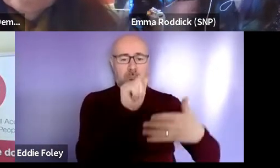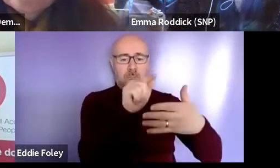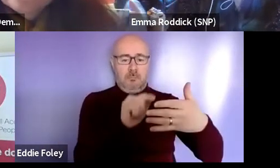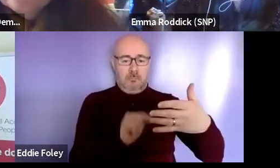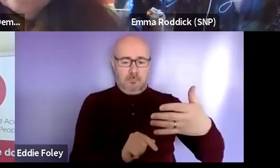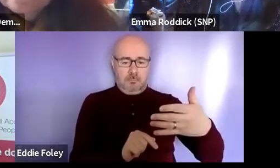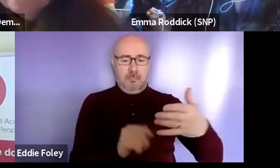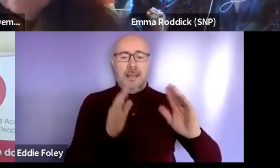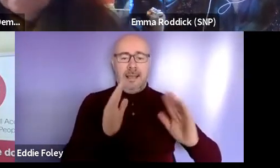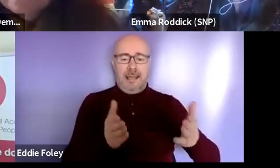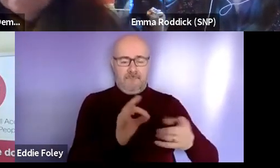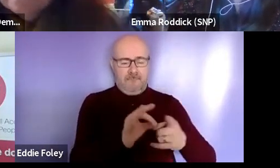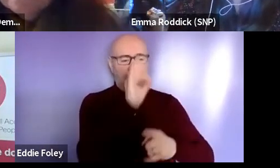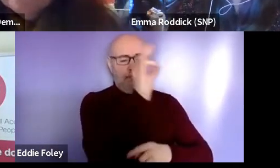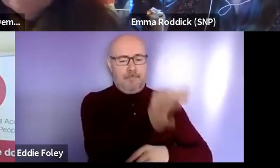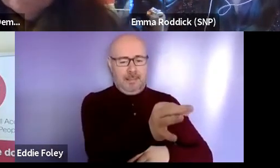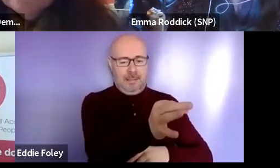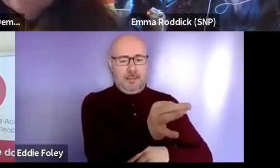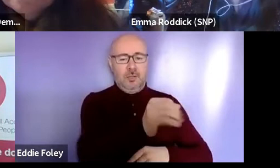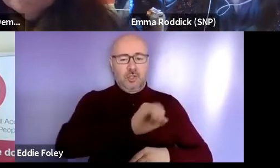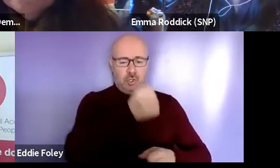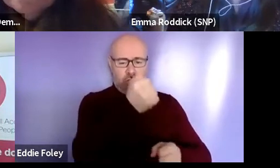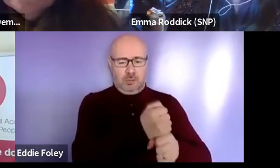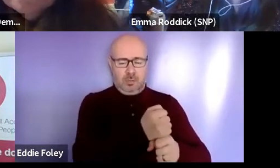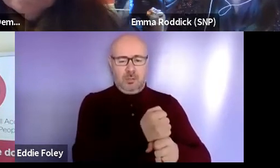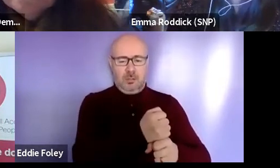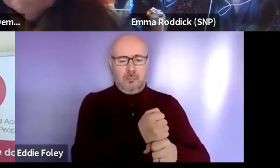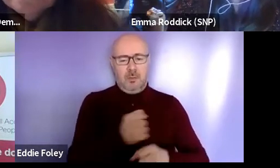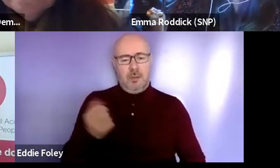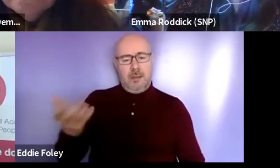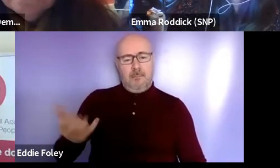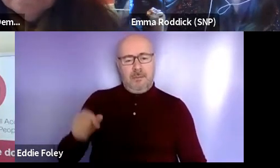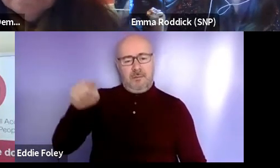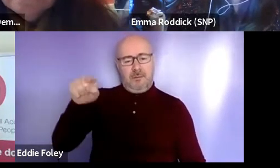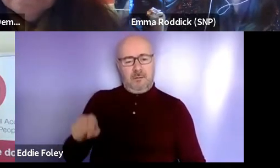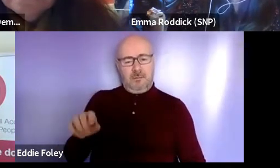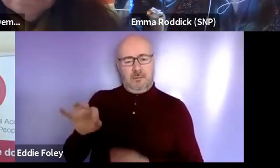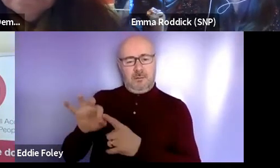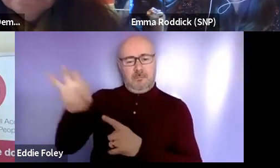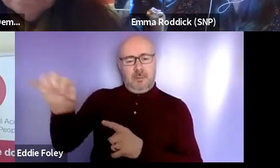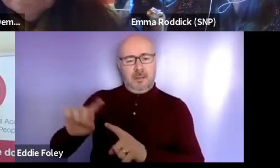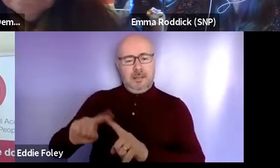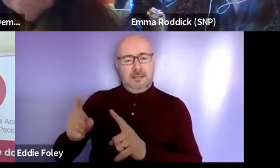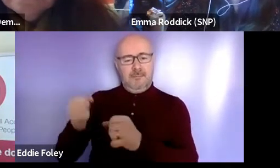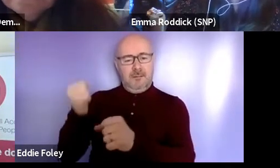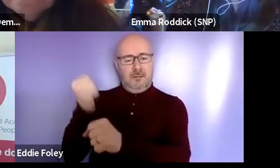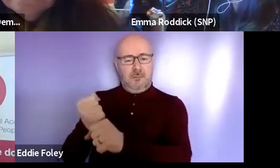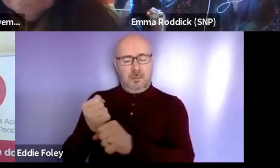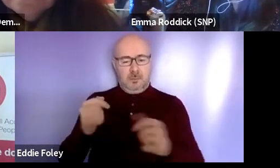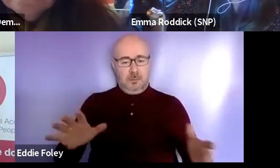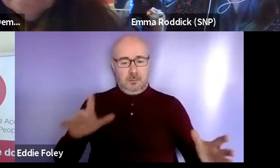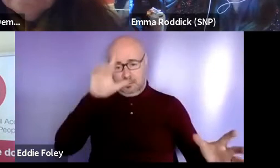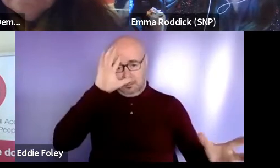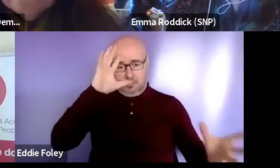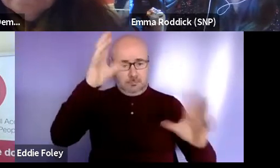to 2 separate governments for help. One single benefit system, I'm not sure that would work. It would have to be a very good one. The